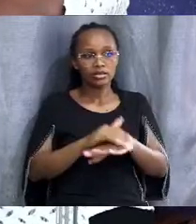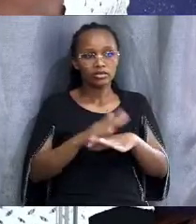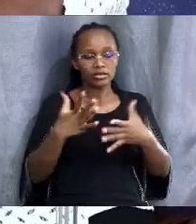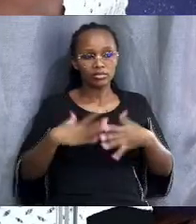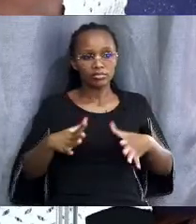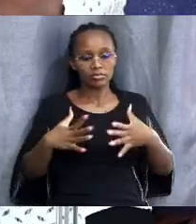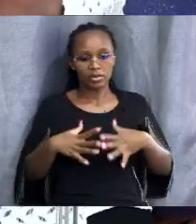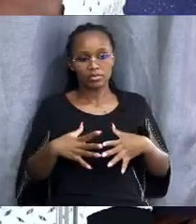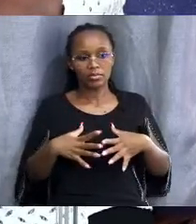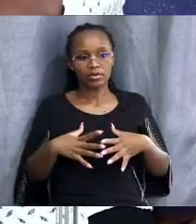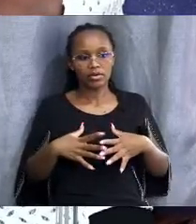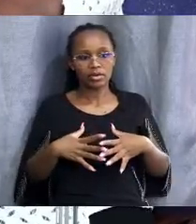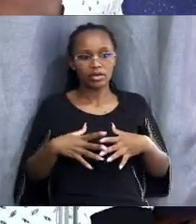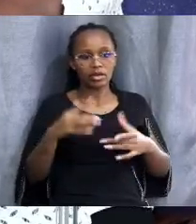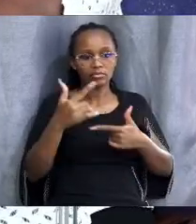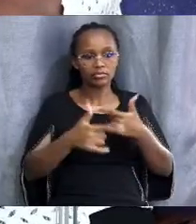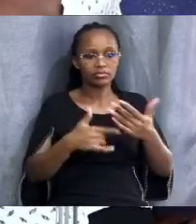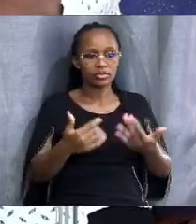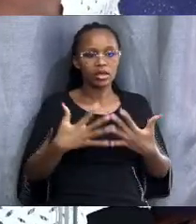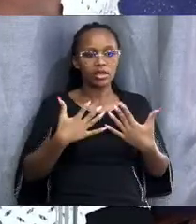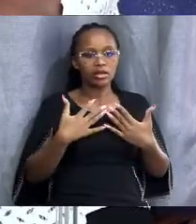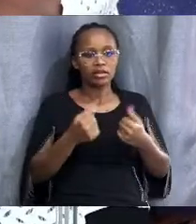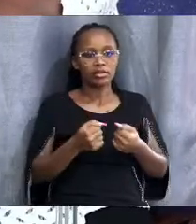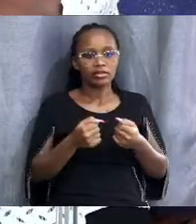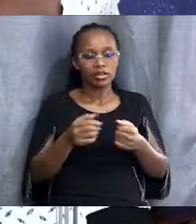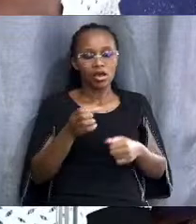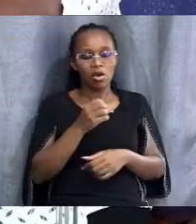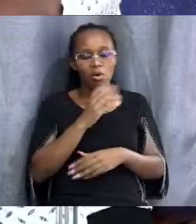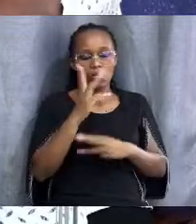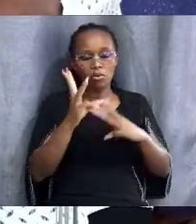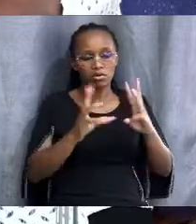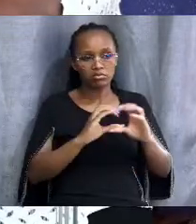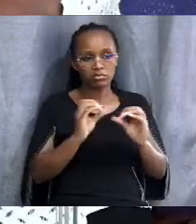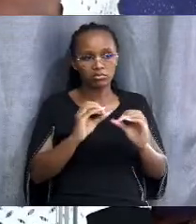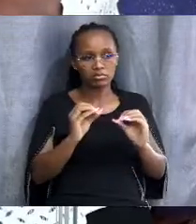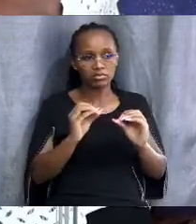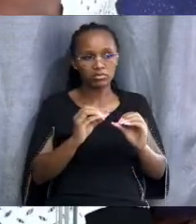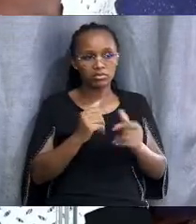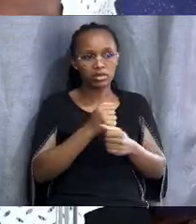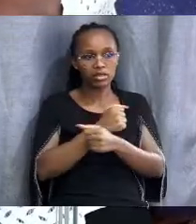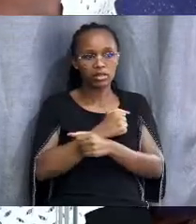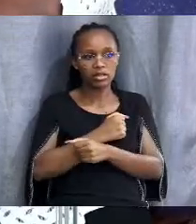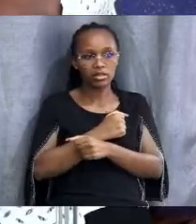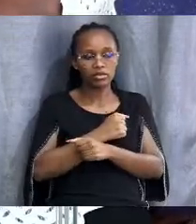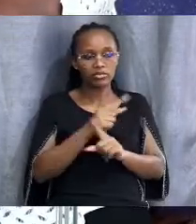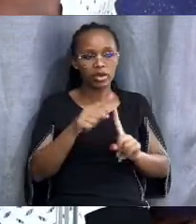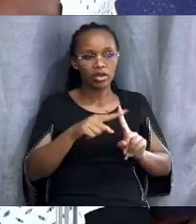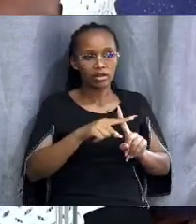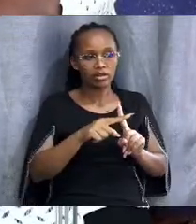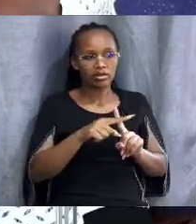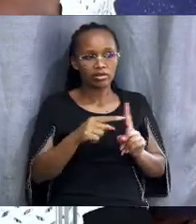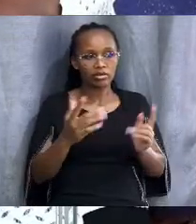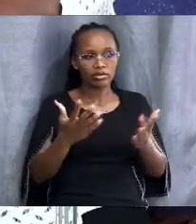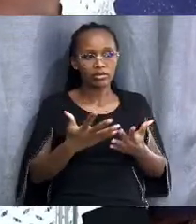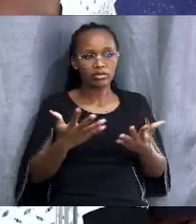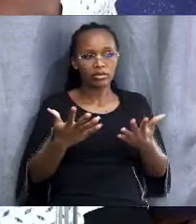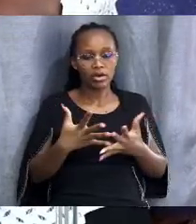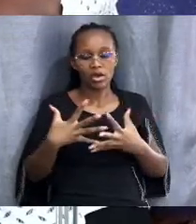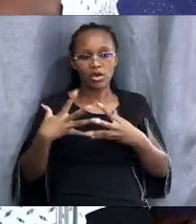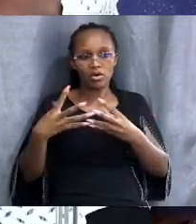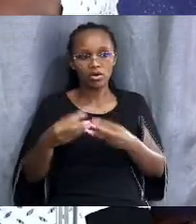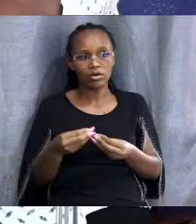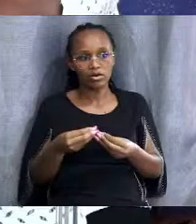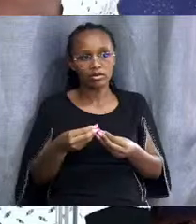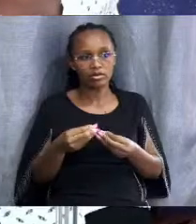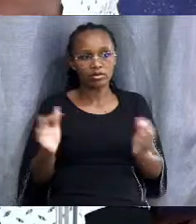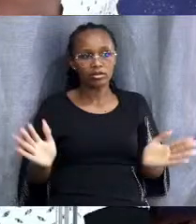people, of offering a helping hand without hesitation, and of spreading love and positivity wherever you went.